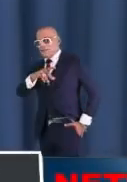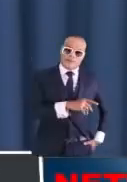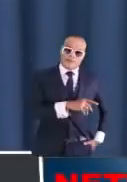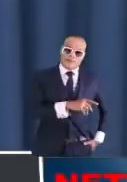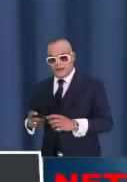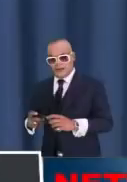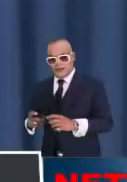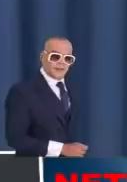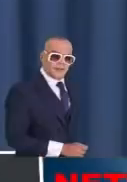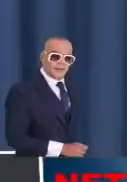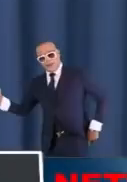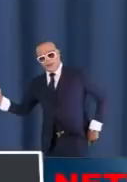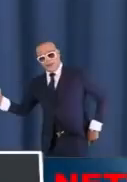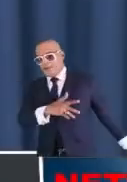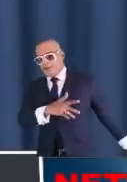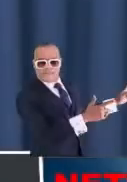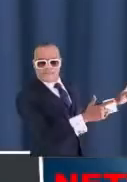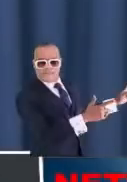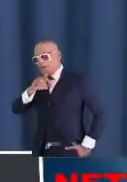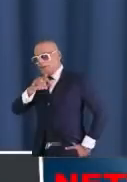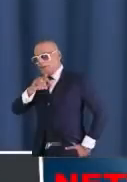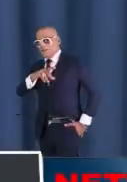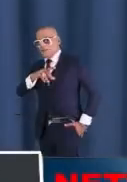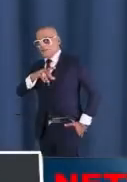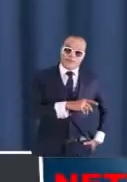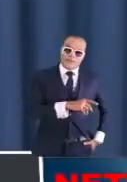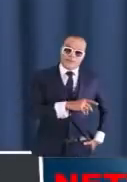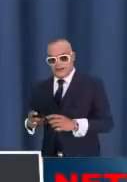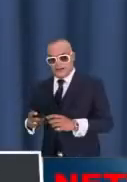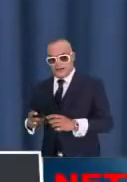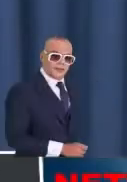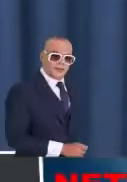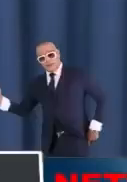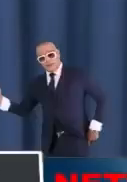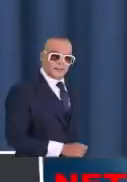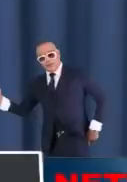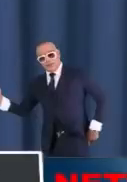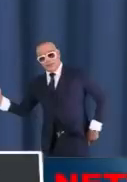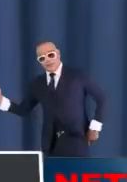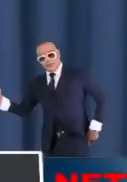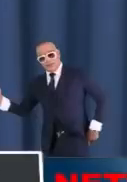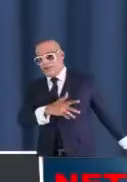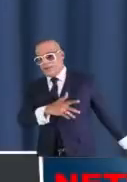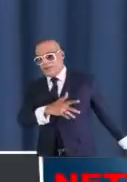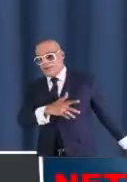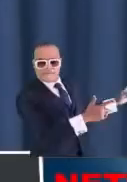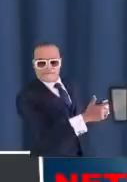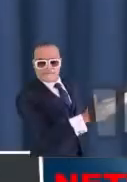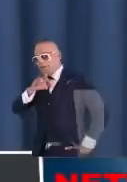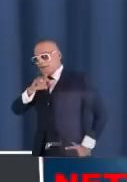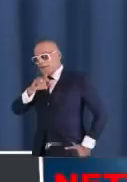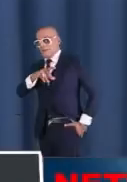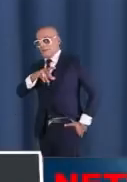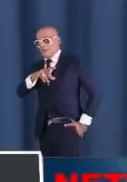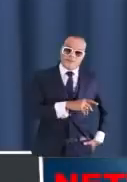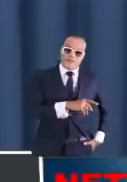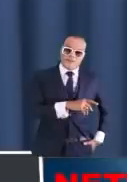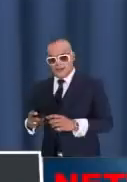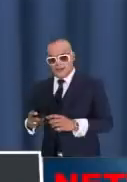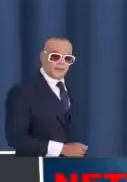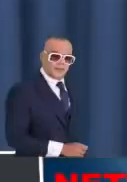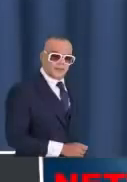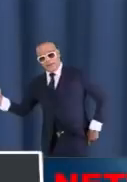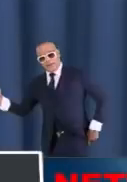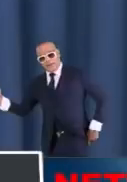to the unvaccinated. One, they react worse to infections, and two, they